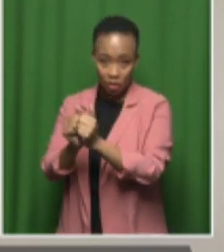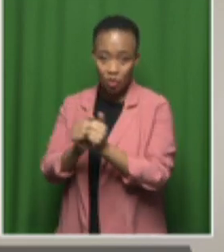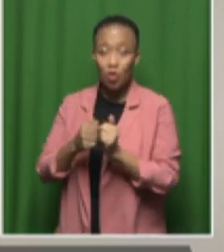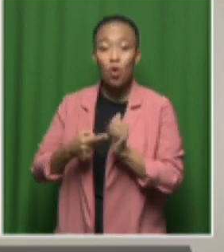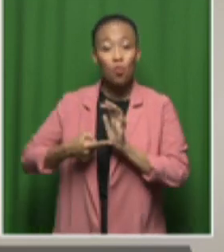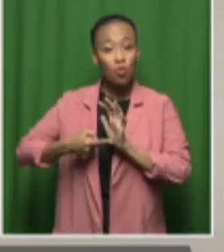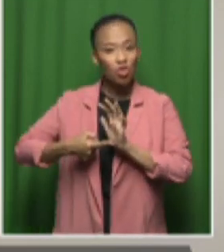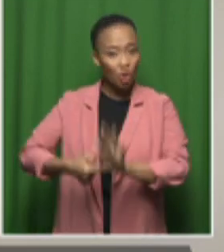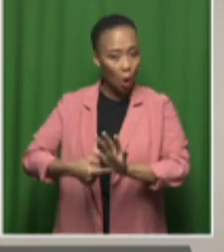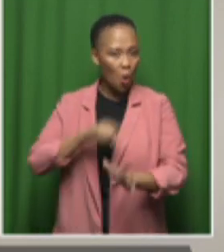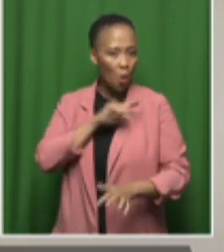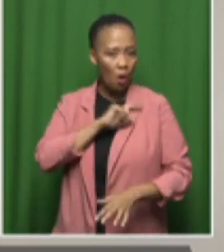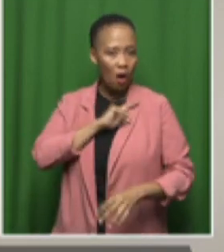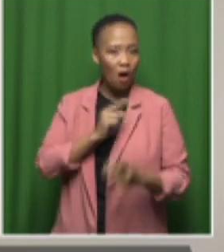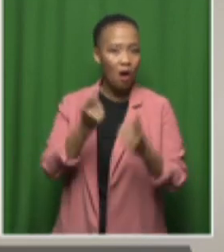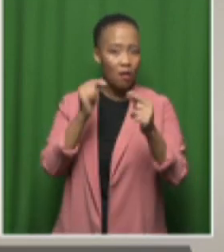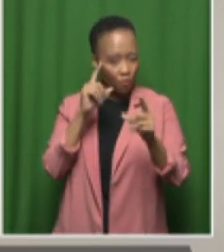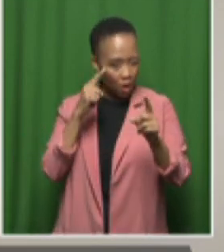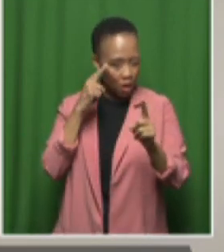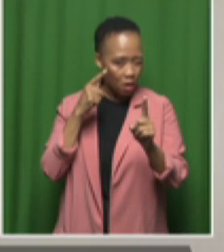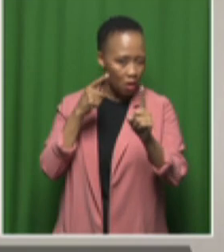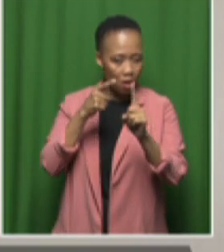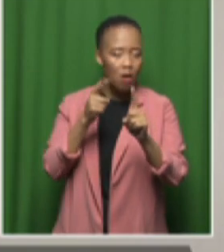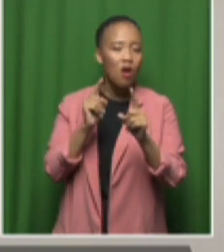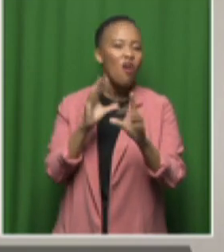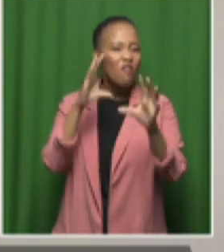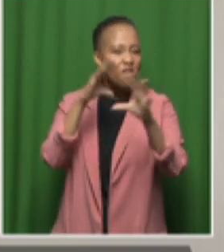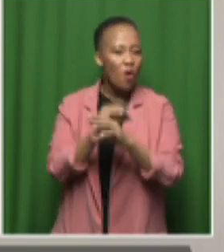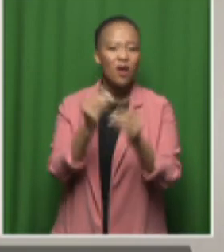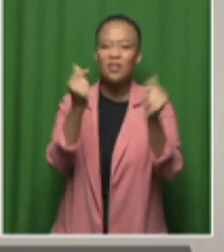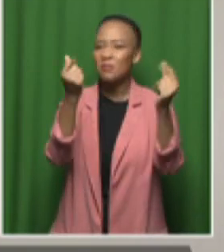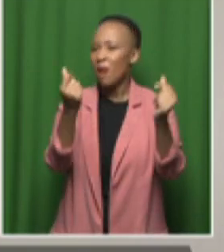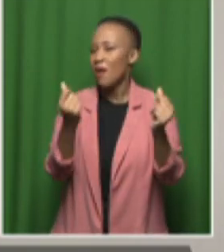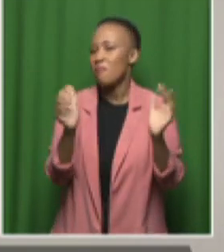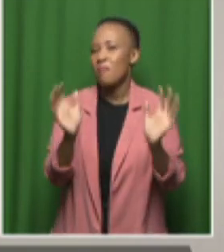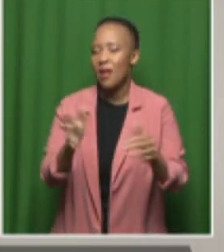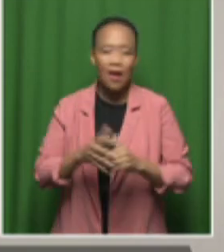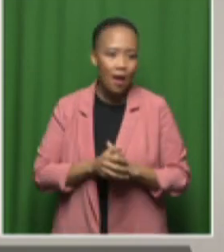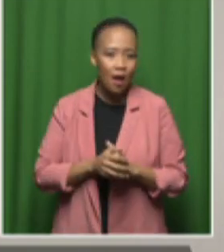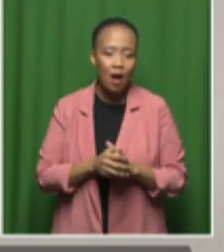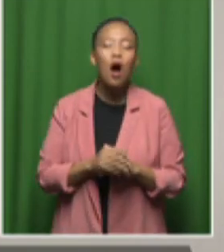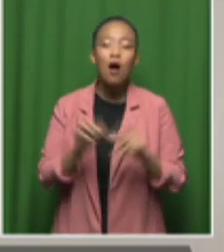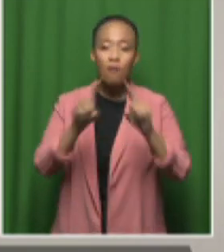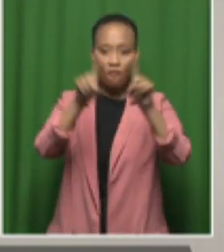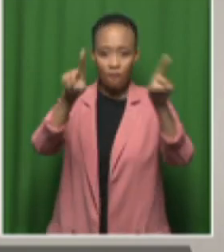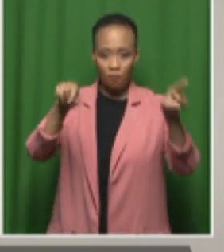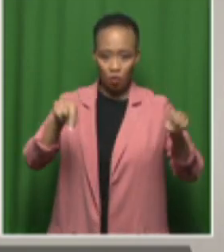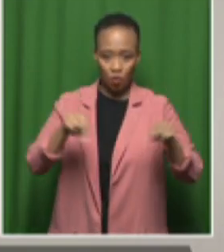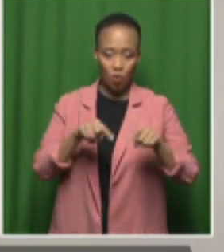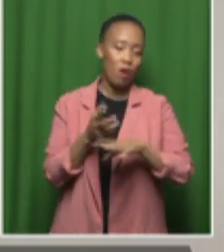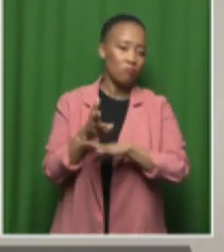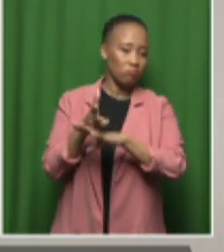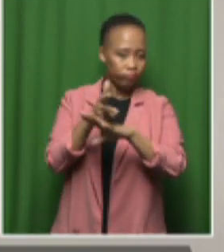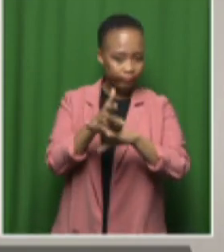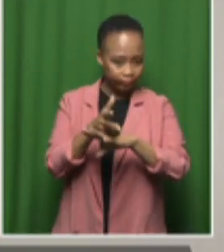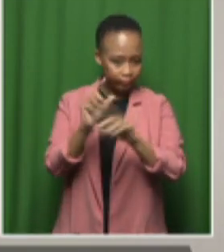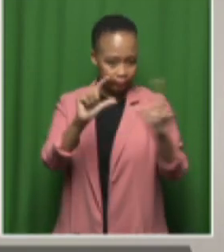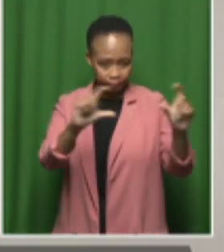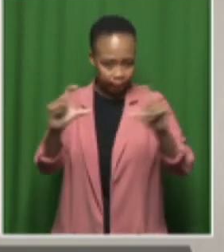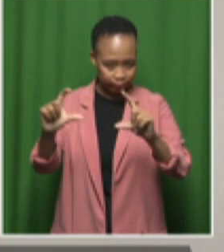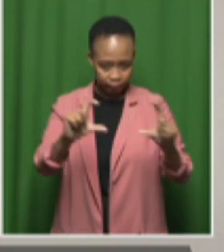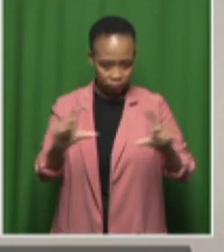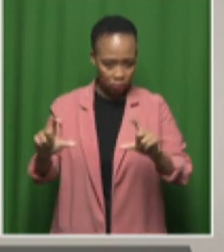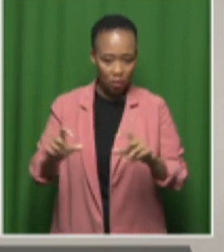form, but also in references to photographs. So, for example, a work that she produced